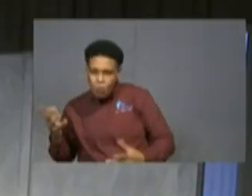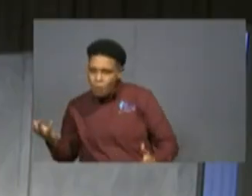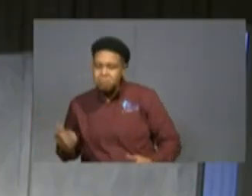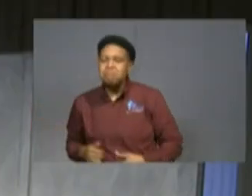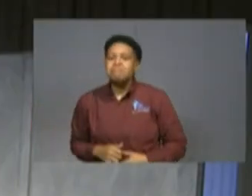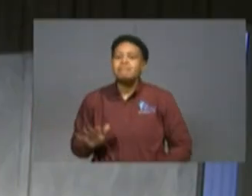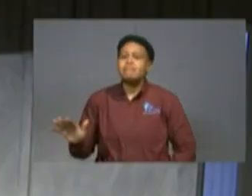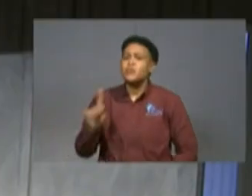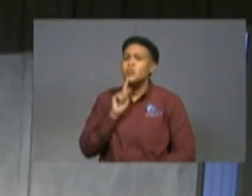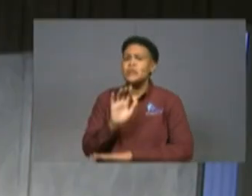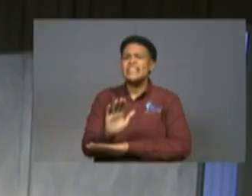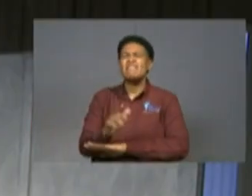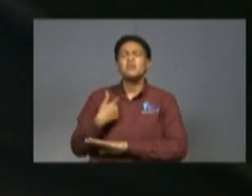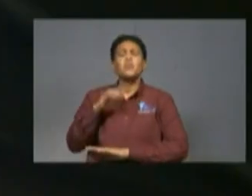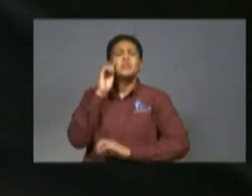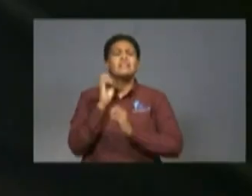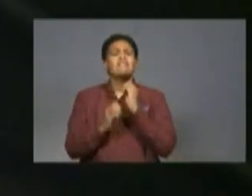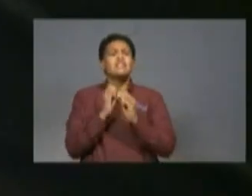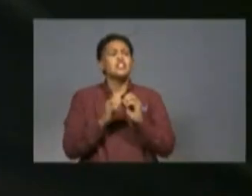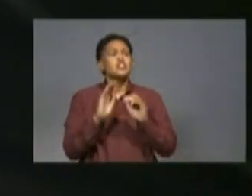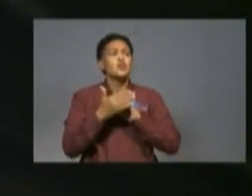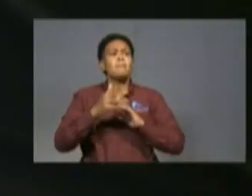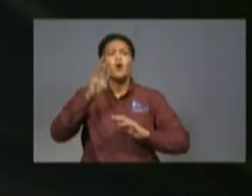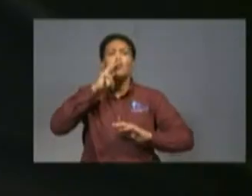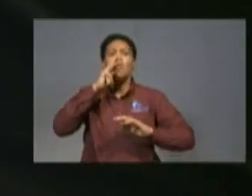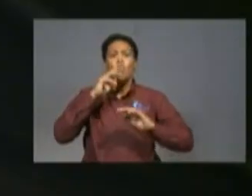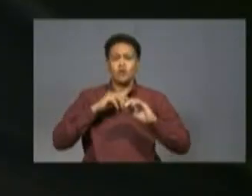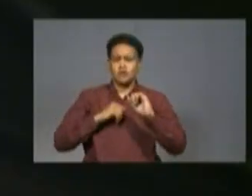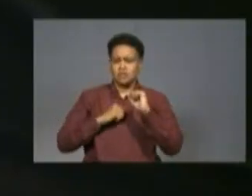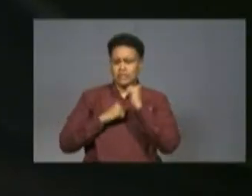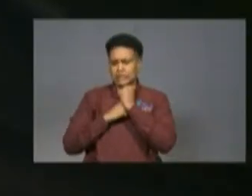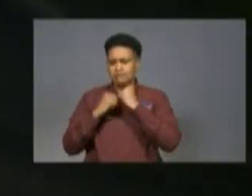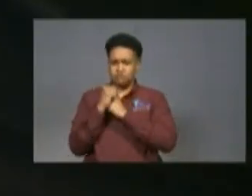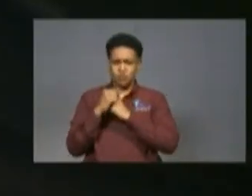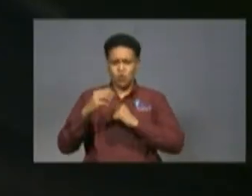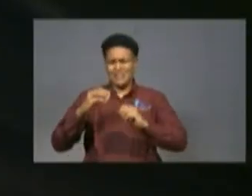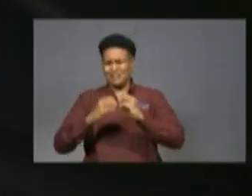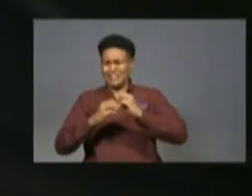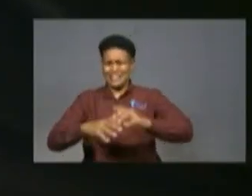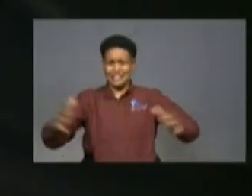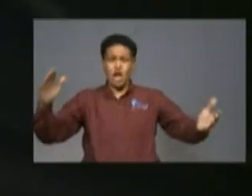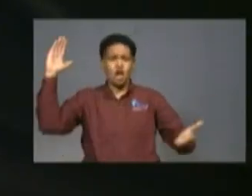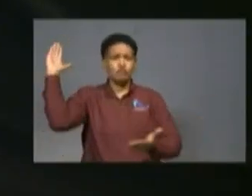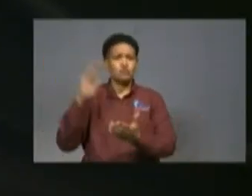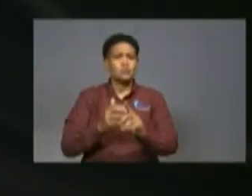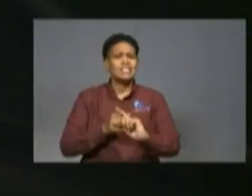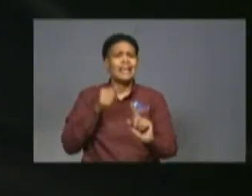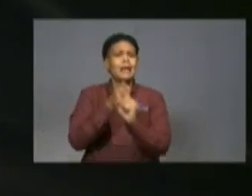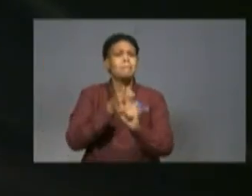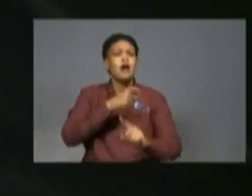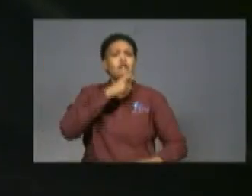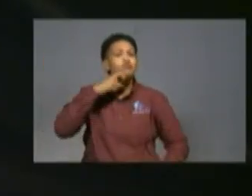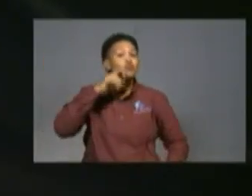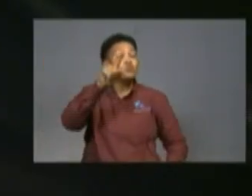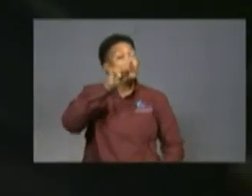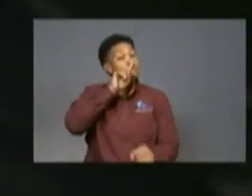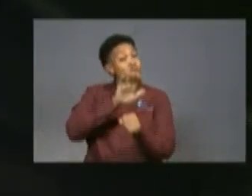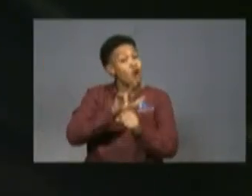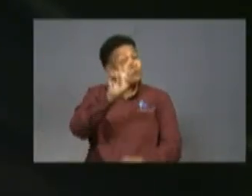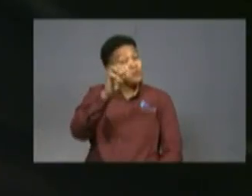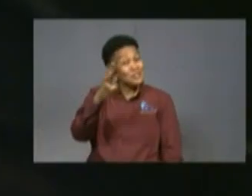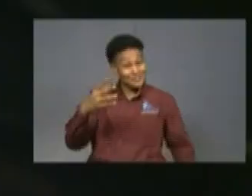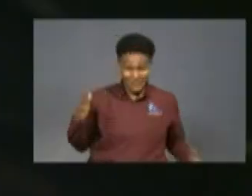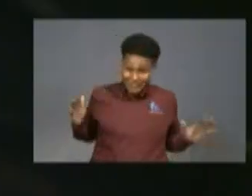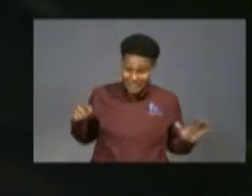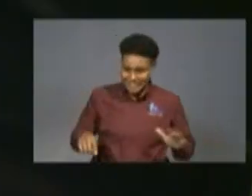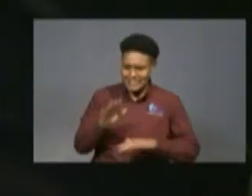evening. We will fix Jamaica's water infrastructure and reduce the impact of the drought. That's what you promised in your 2016 manifesto.